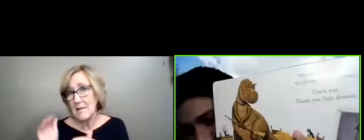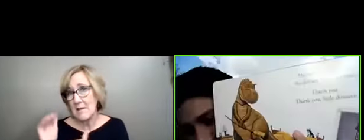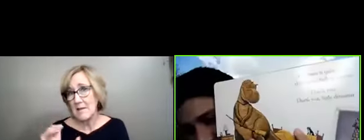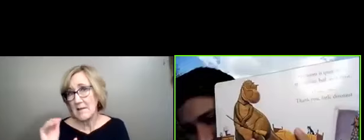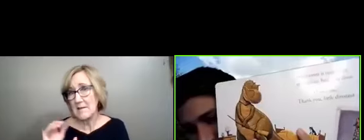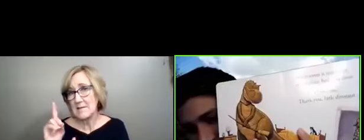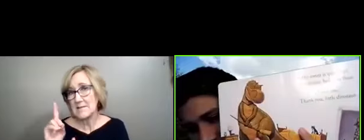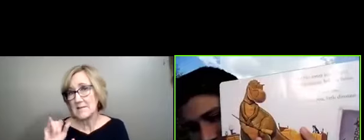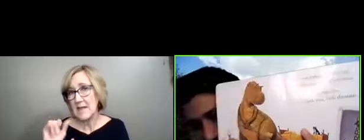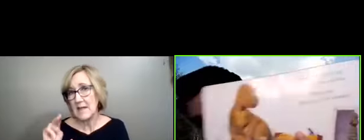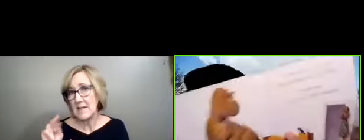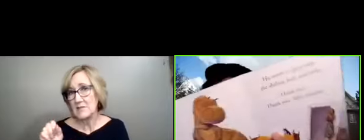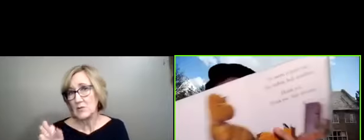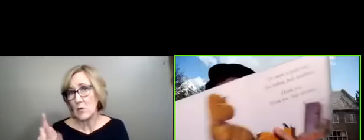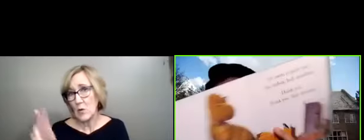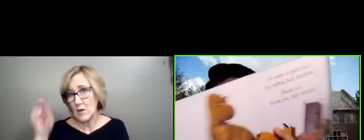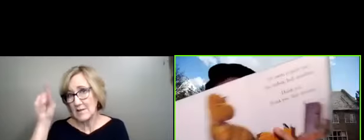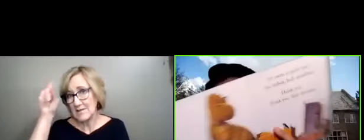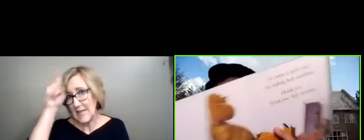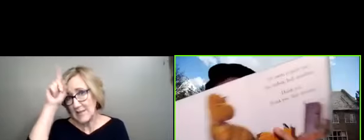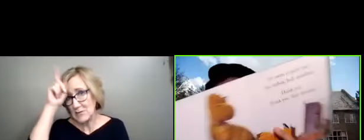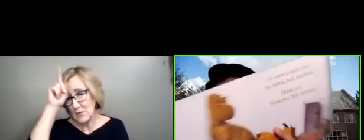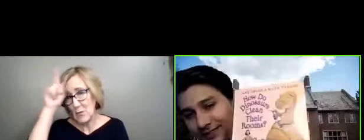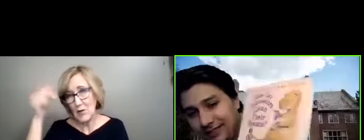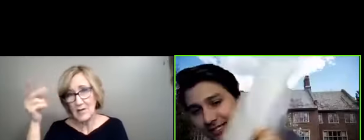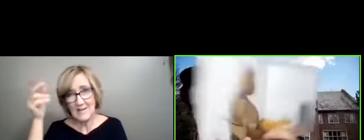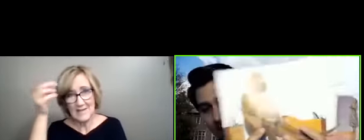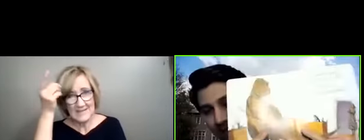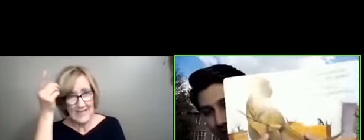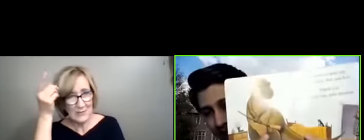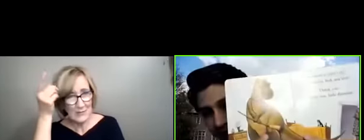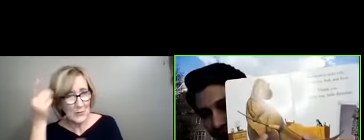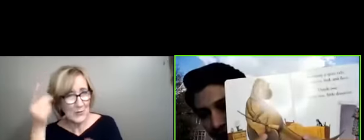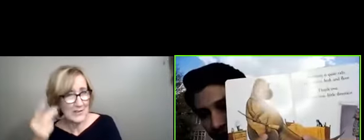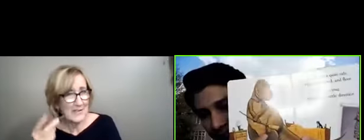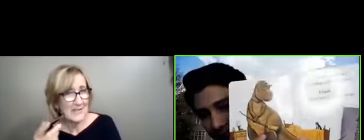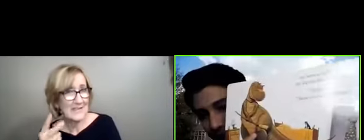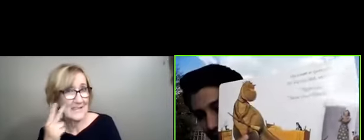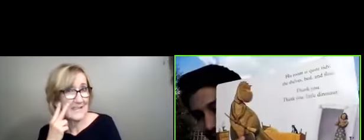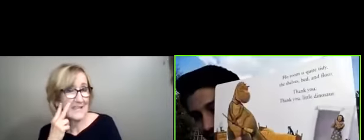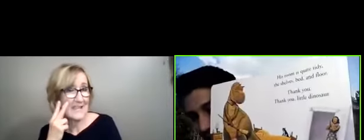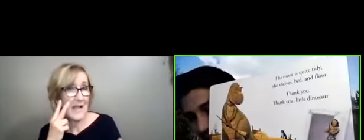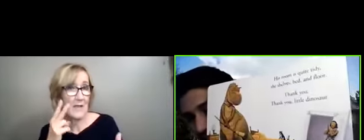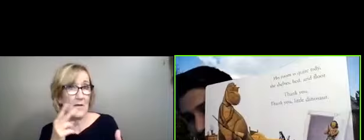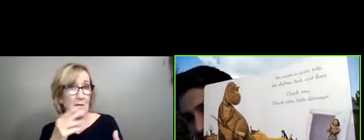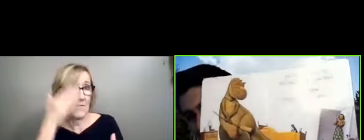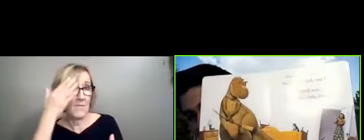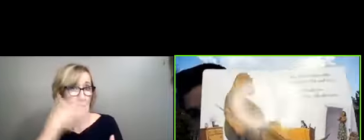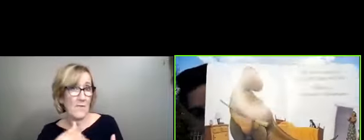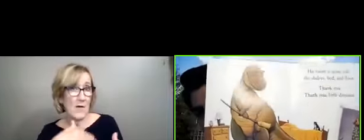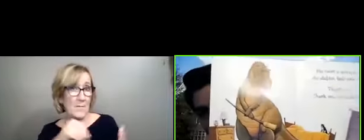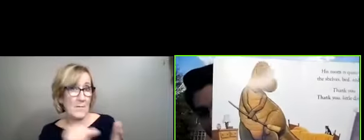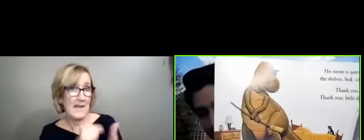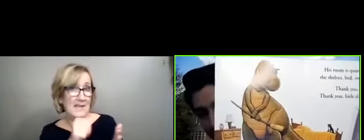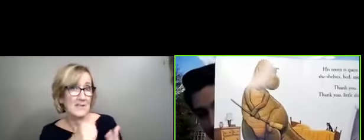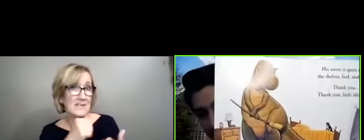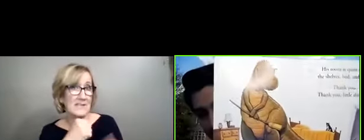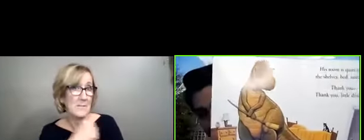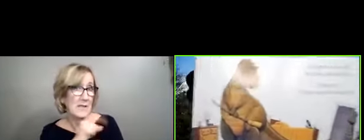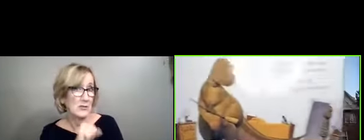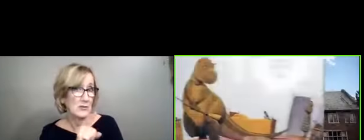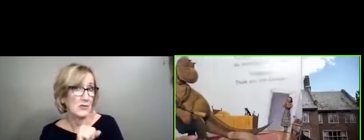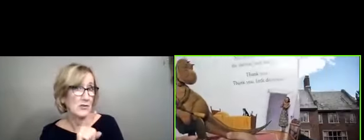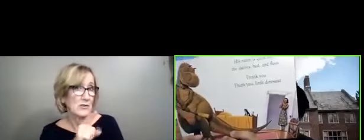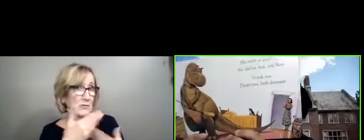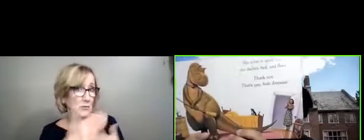you can see, this dinosaur who is on the front page here is making sure his room is nice and tidy.